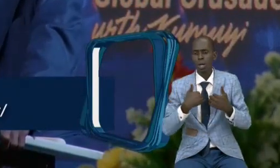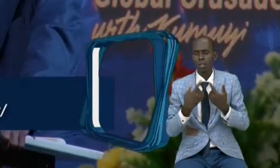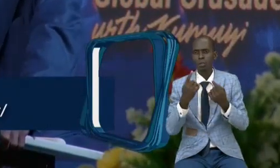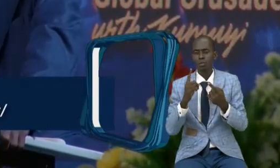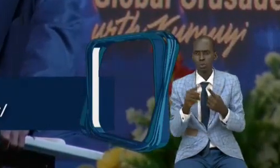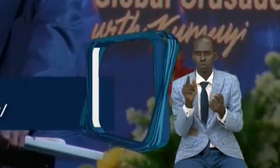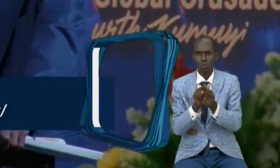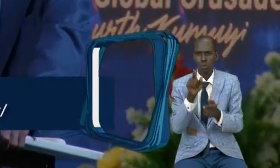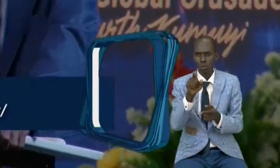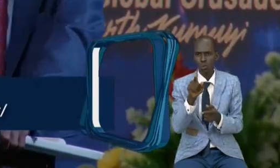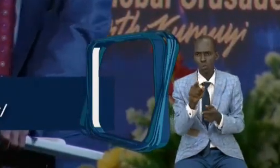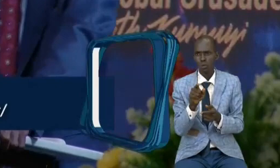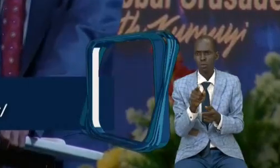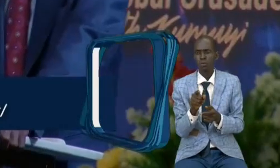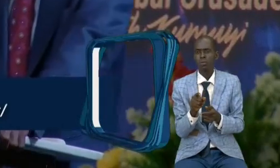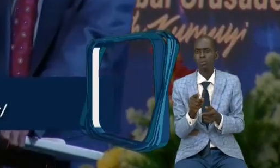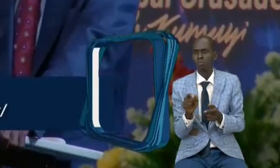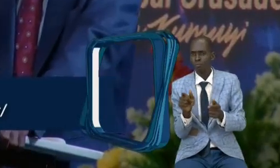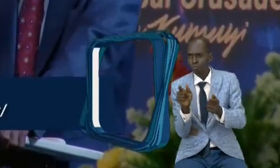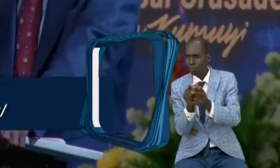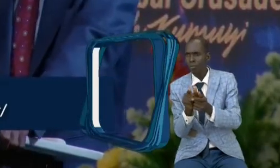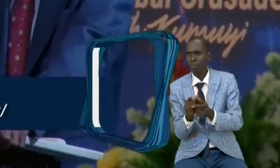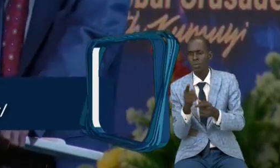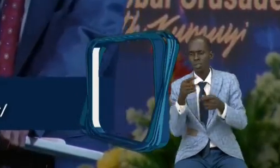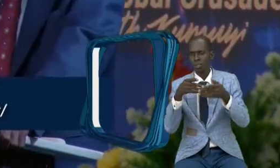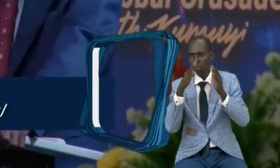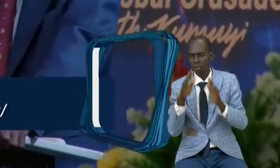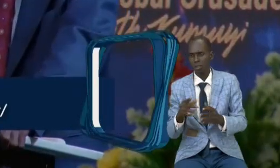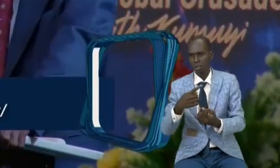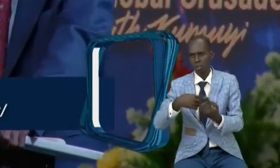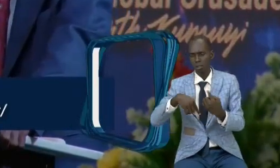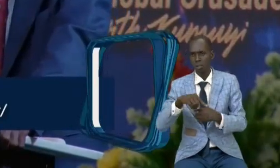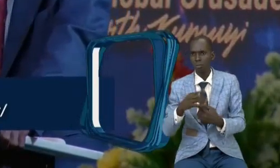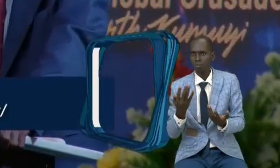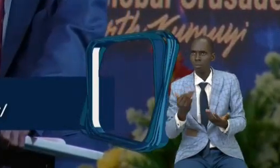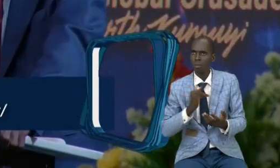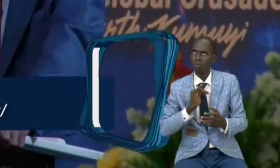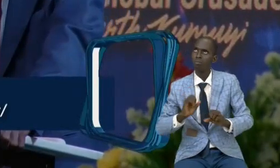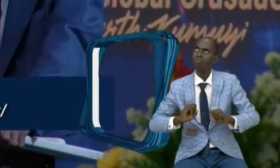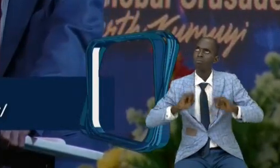Let's give them the package of blessing.